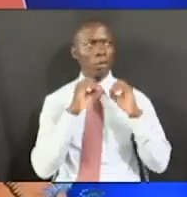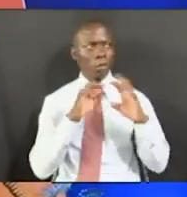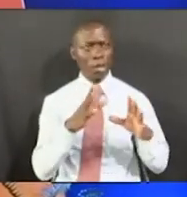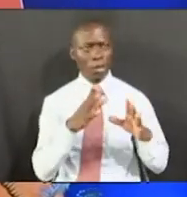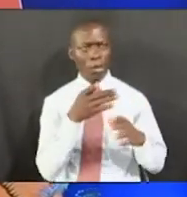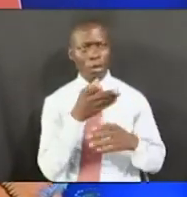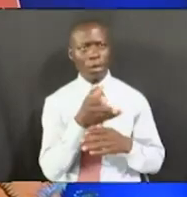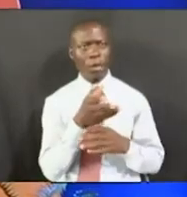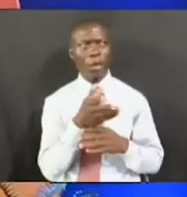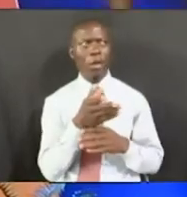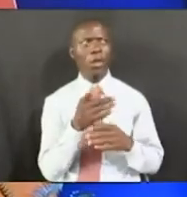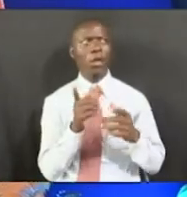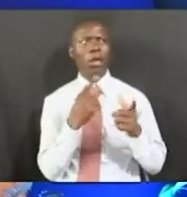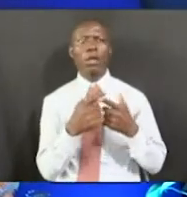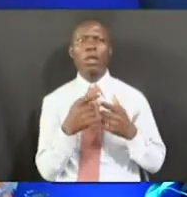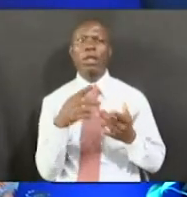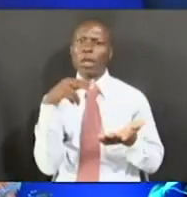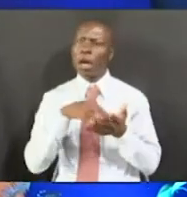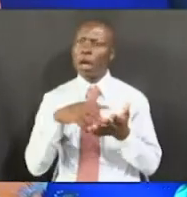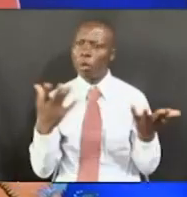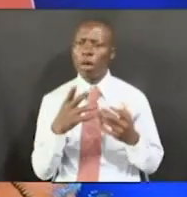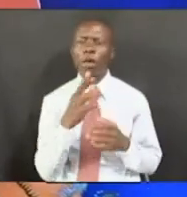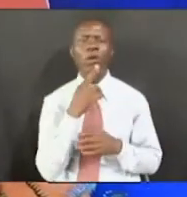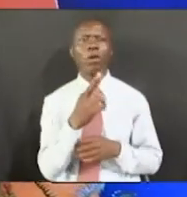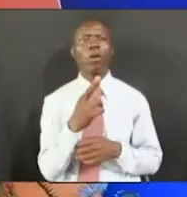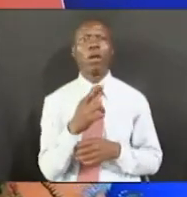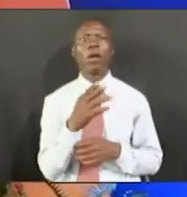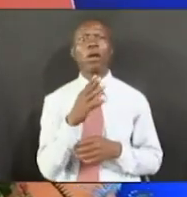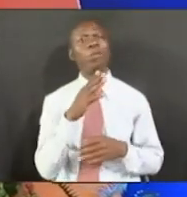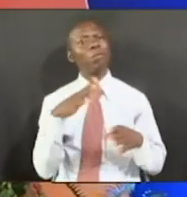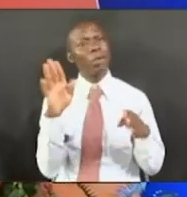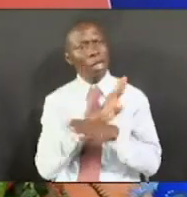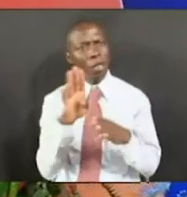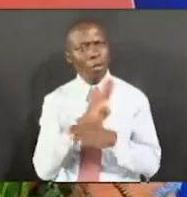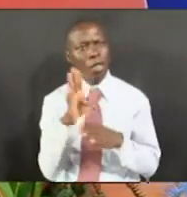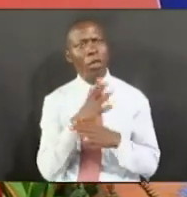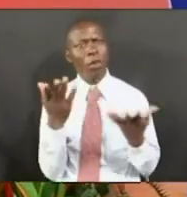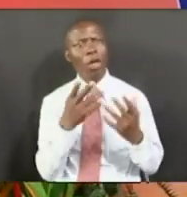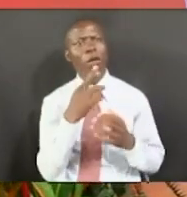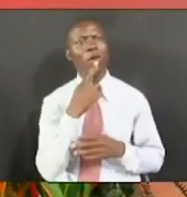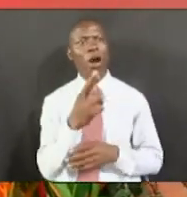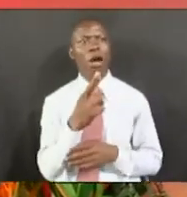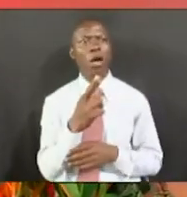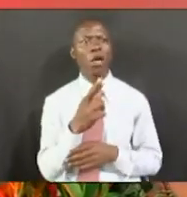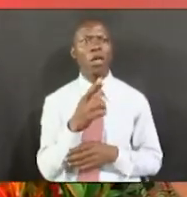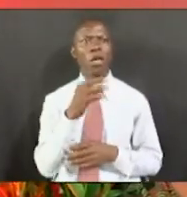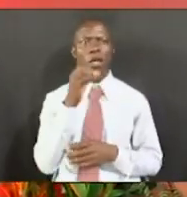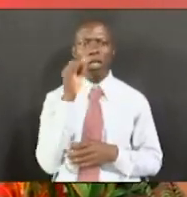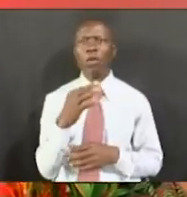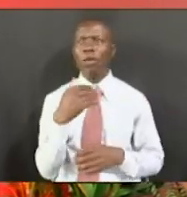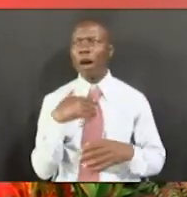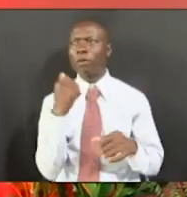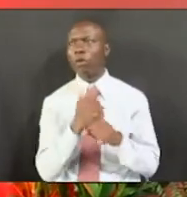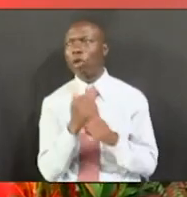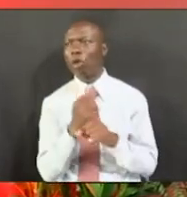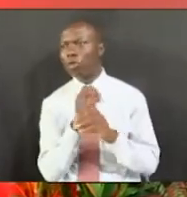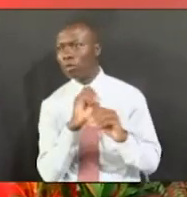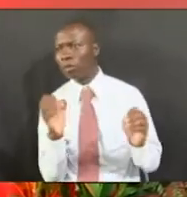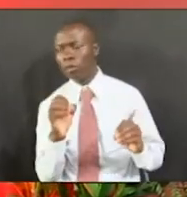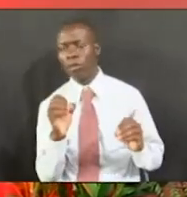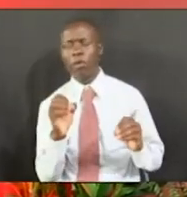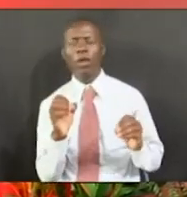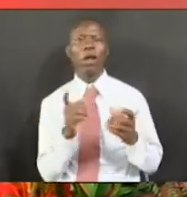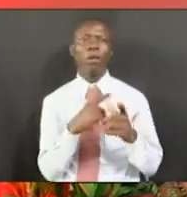start where you are. Be busy where you are. If you don't have a job, wake up. Put on your